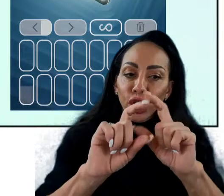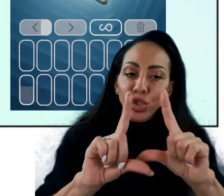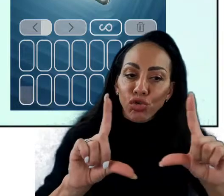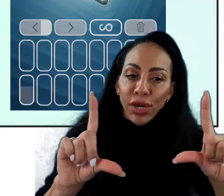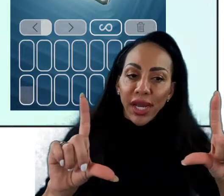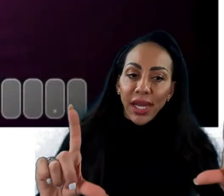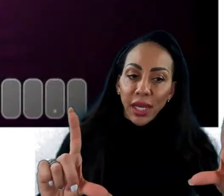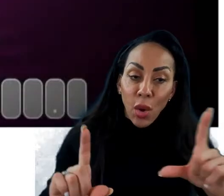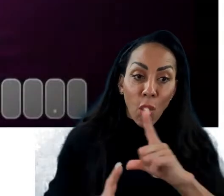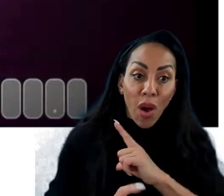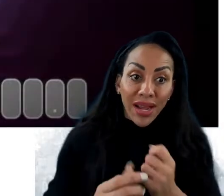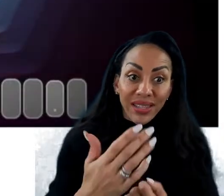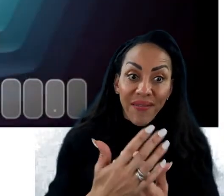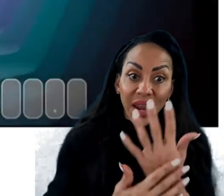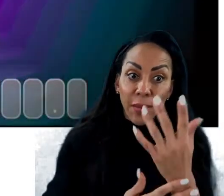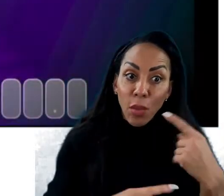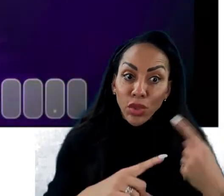faster.